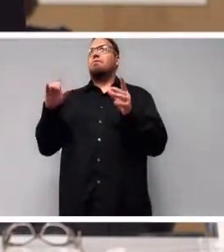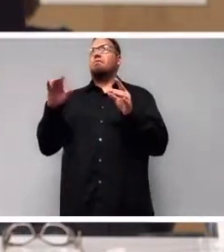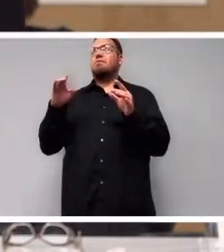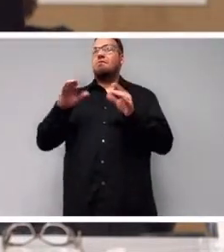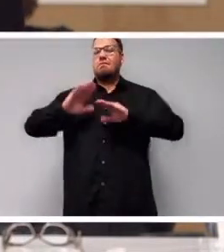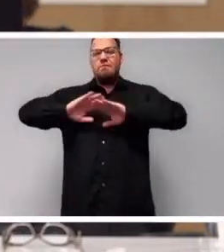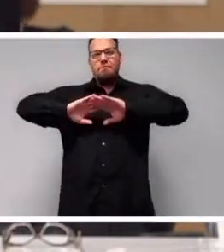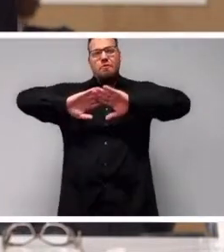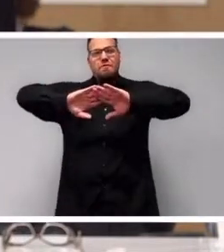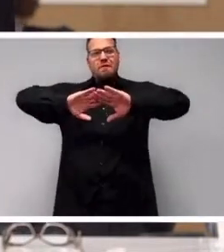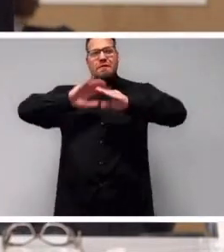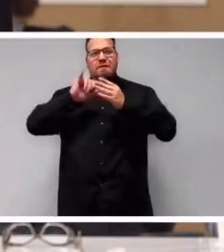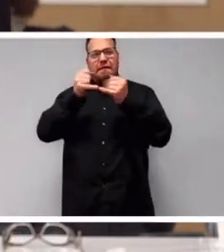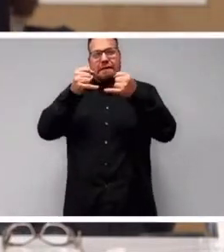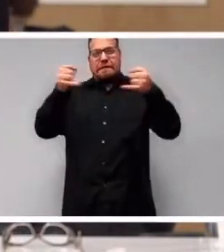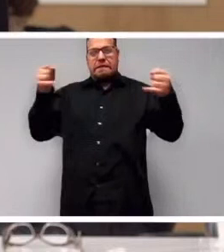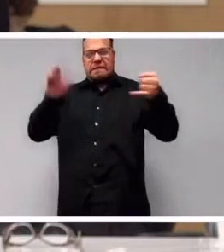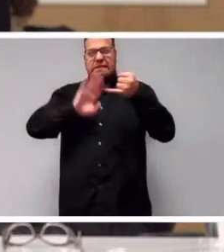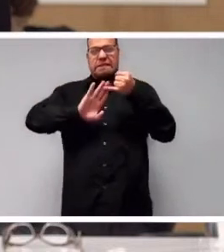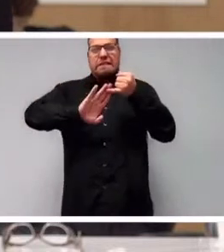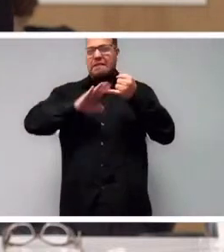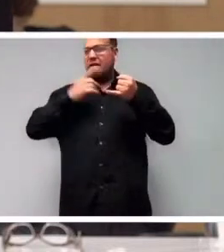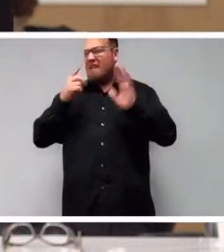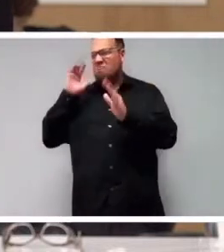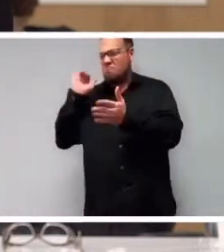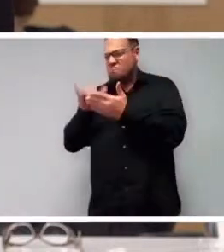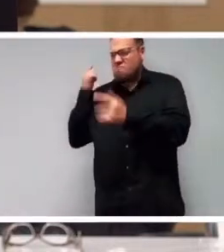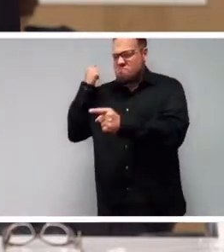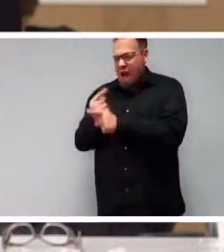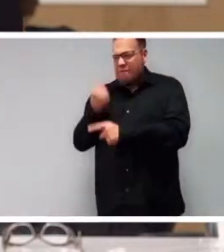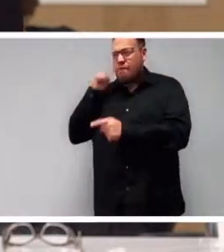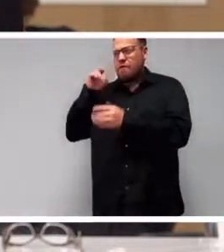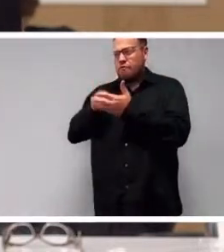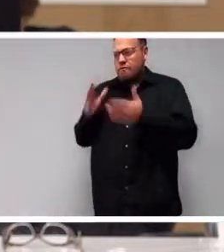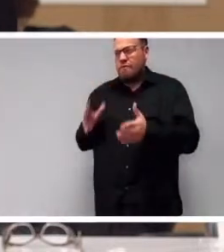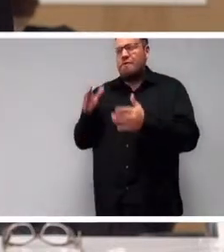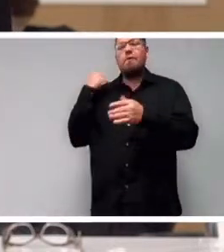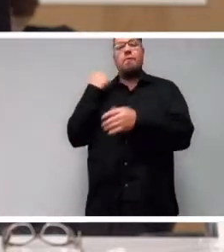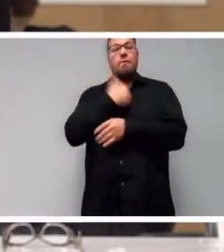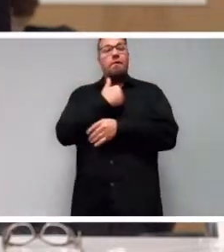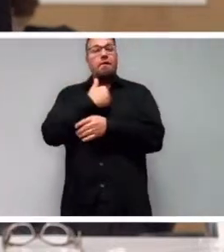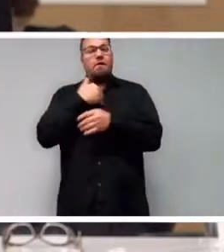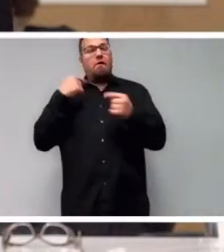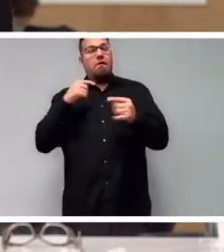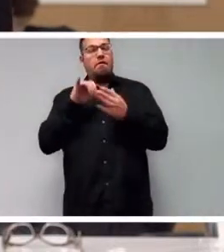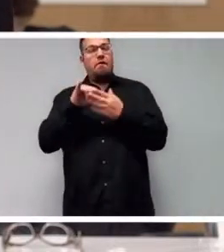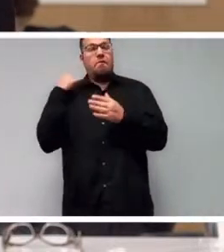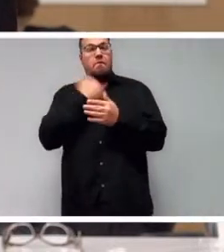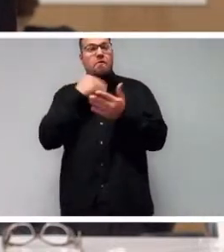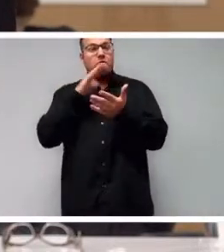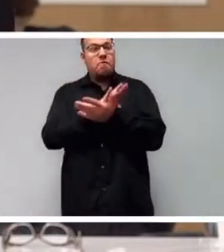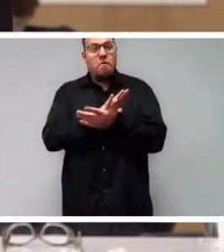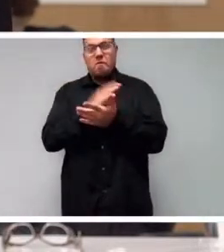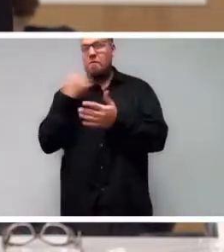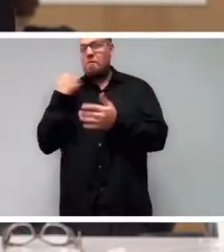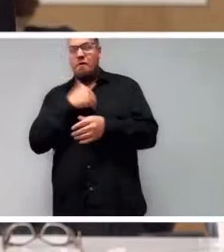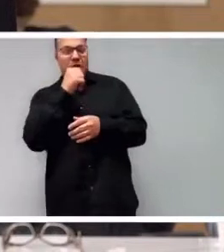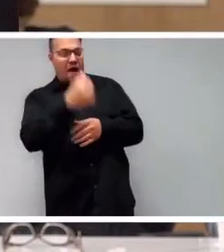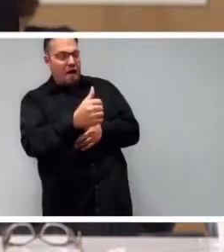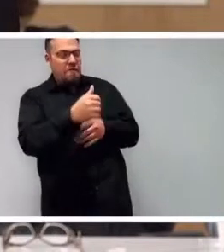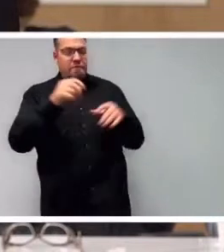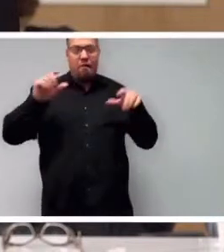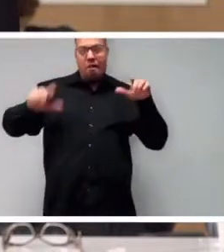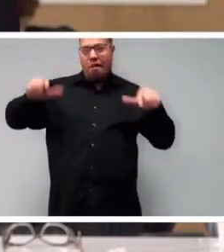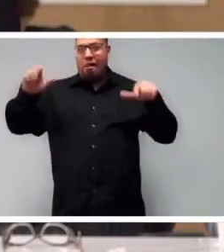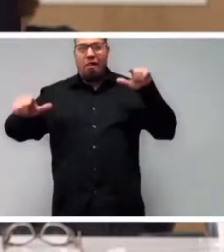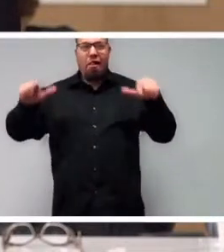and say it's what's right for students. And so sometimes we argue that we're a school, and sometimes we argue that we're not, depending on what it is that